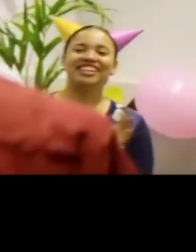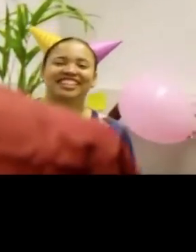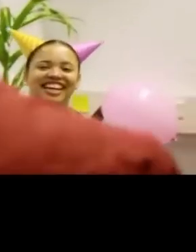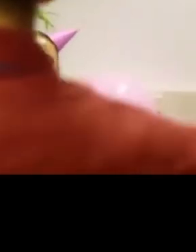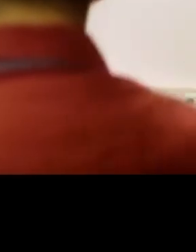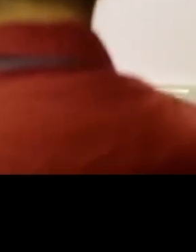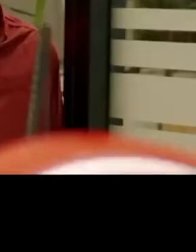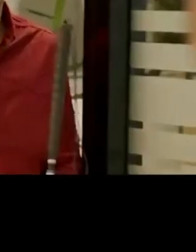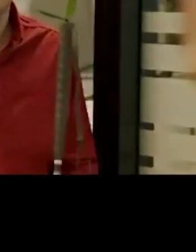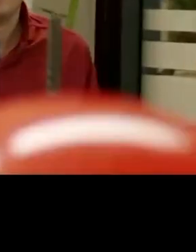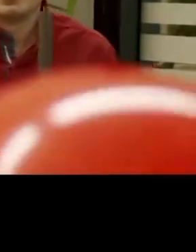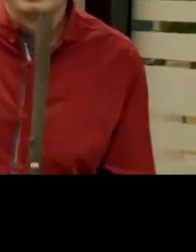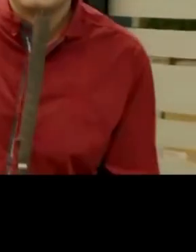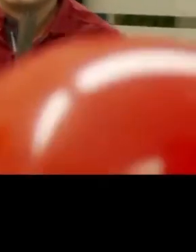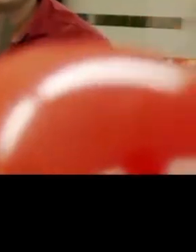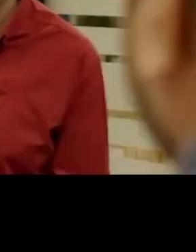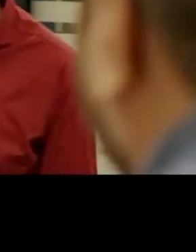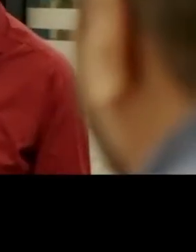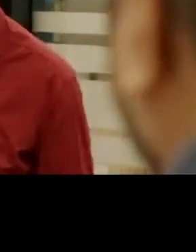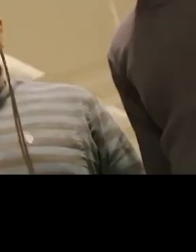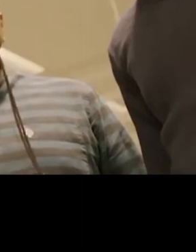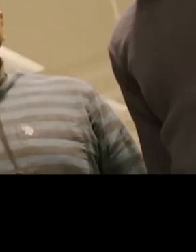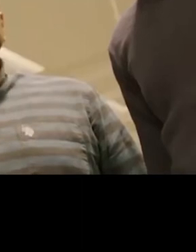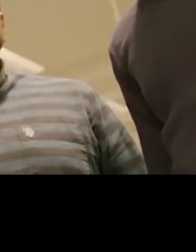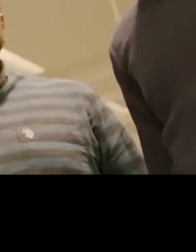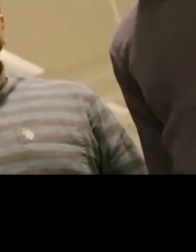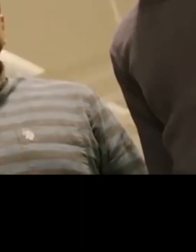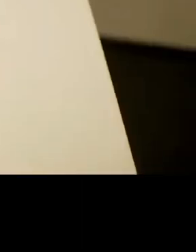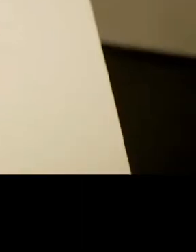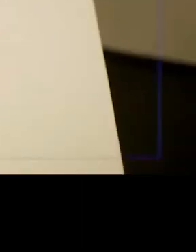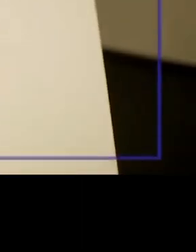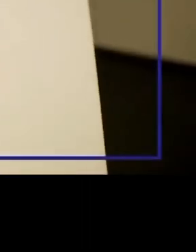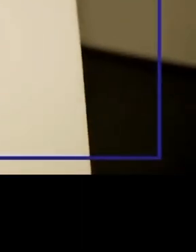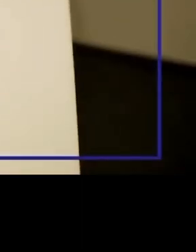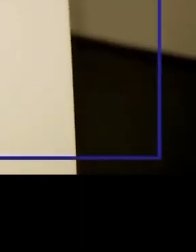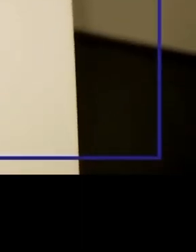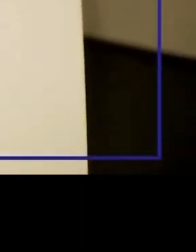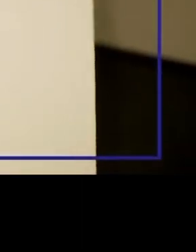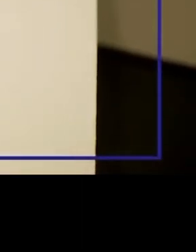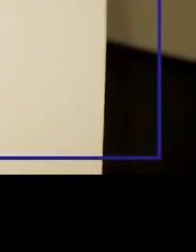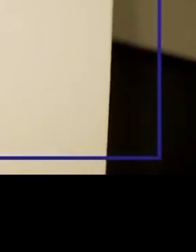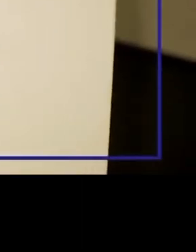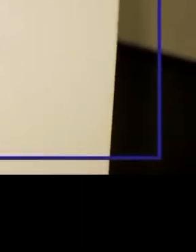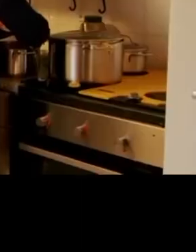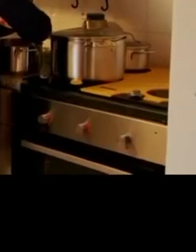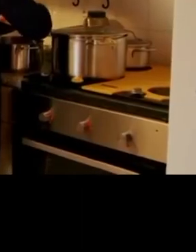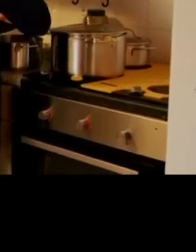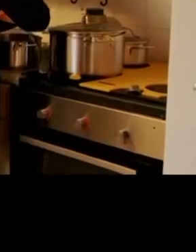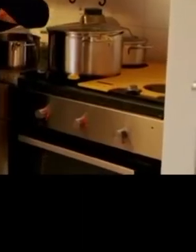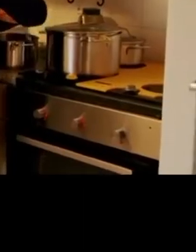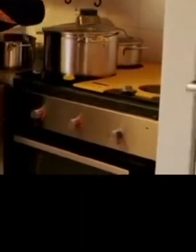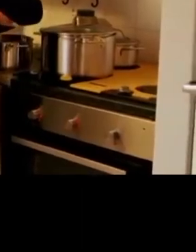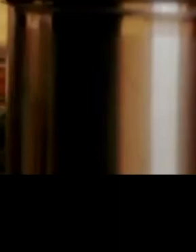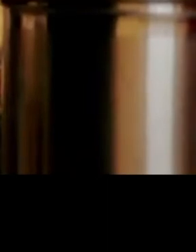To be surrounded by great people and be surprised by their love. Looks like a birthday cake with lit candles.